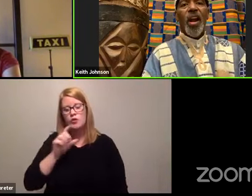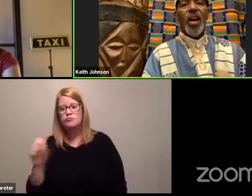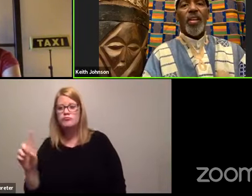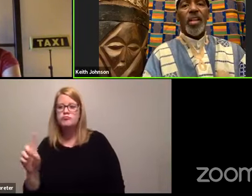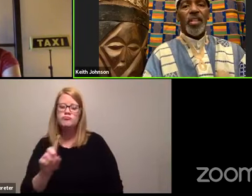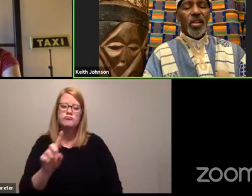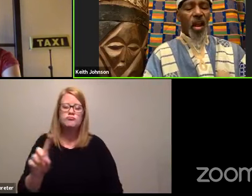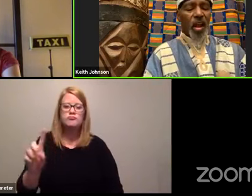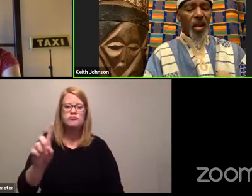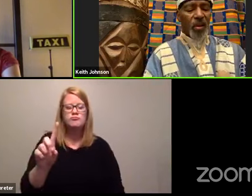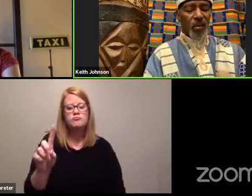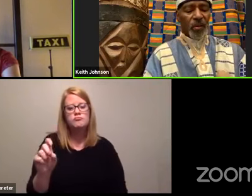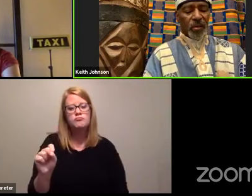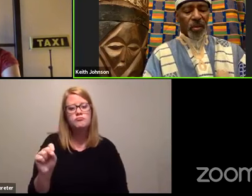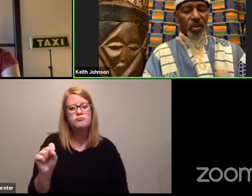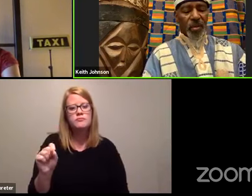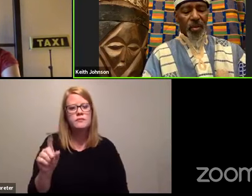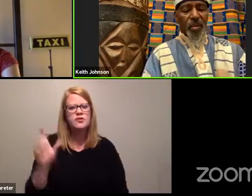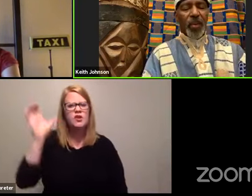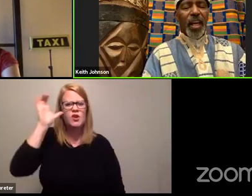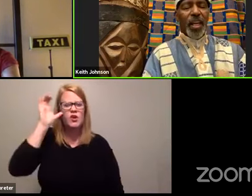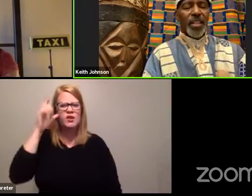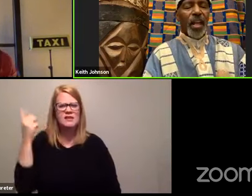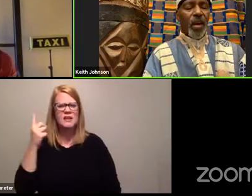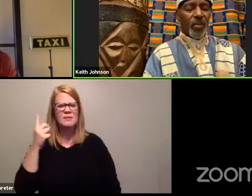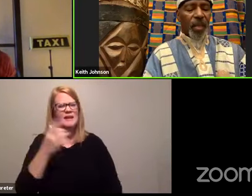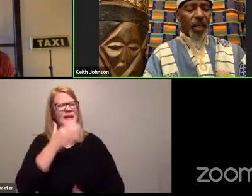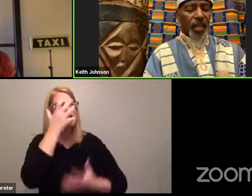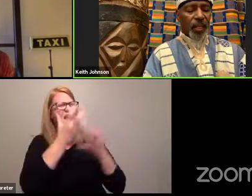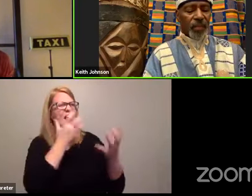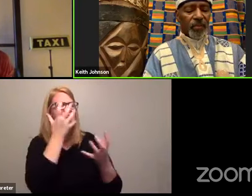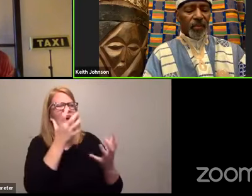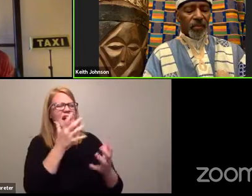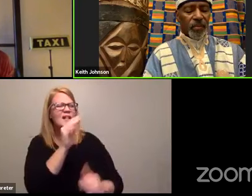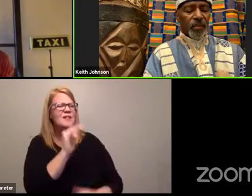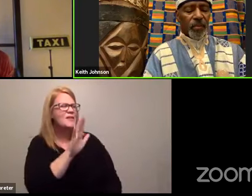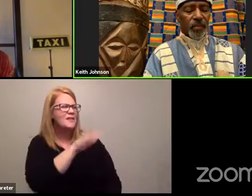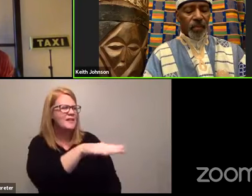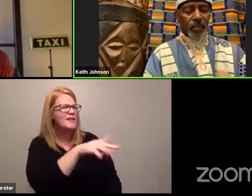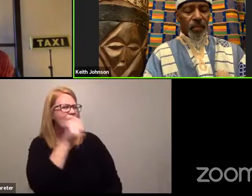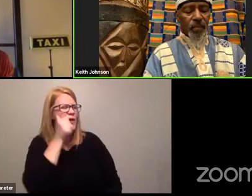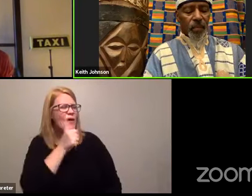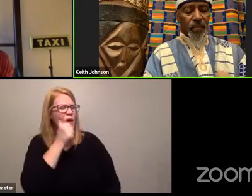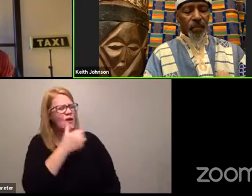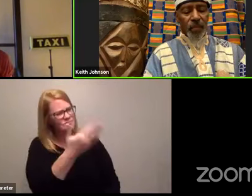little girl, please help me.